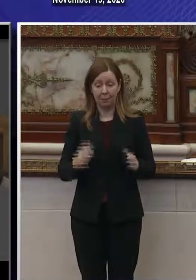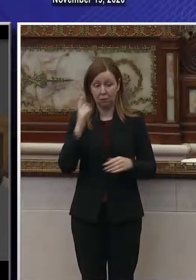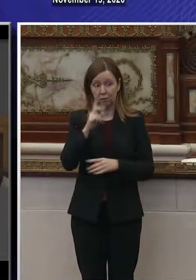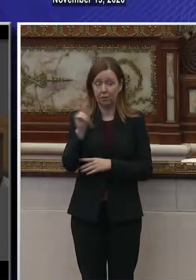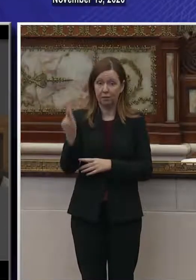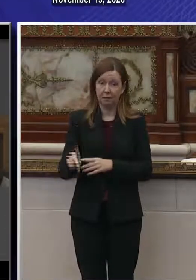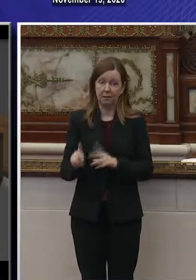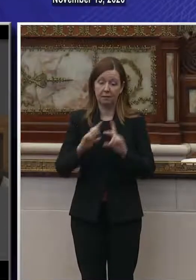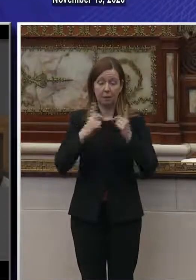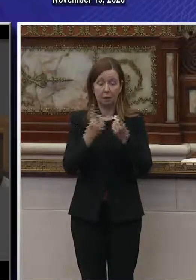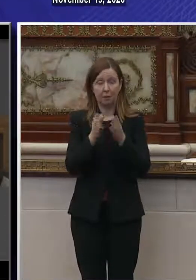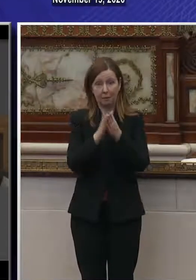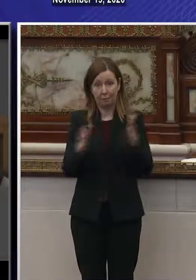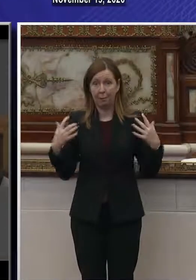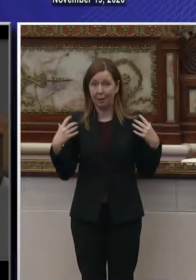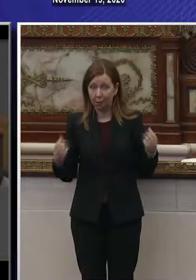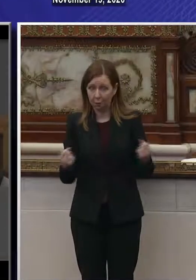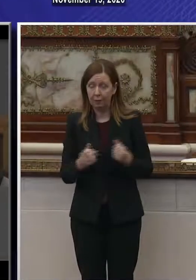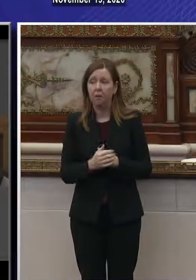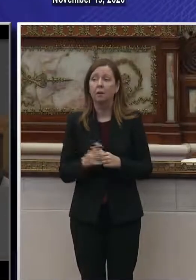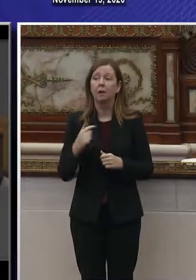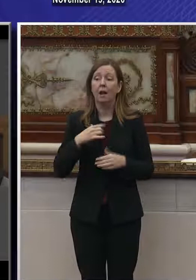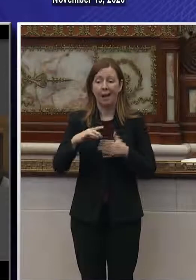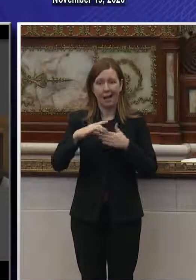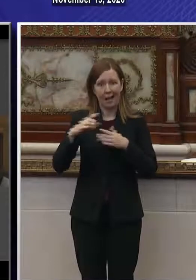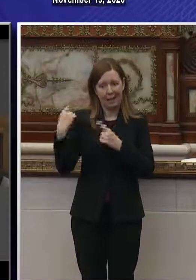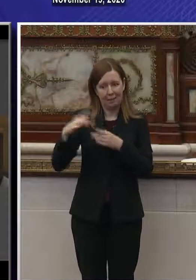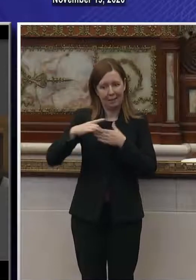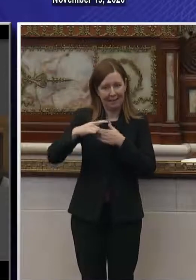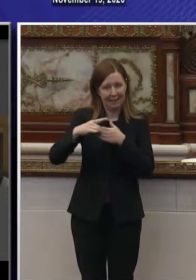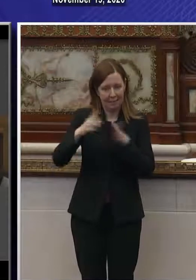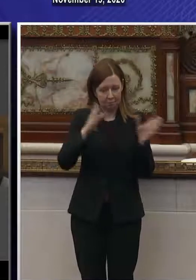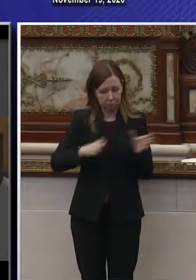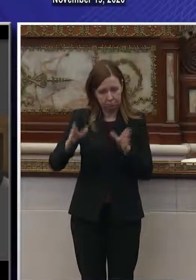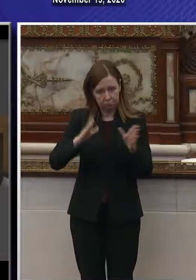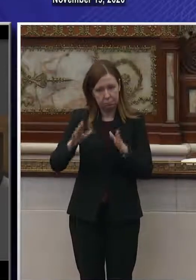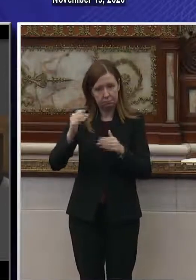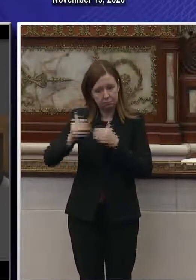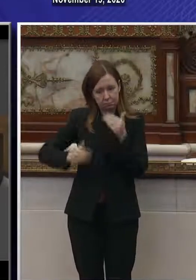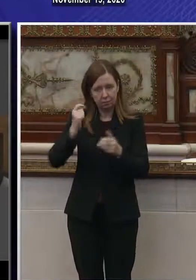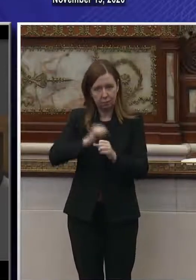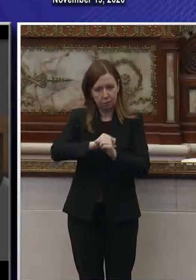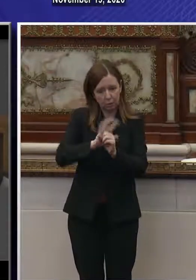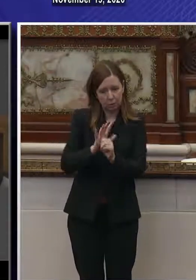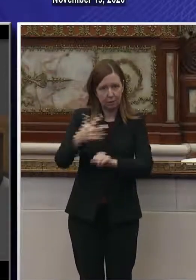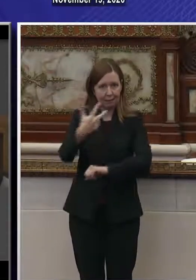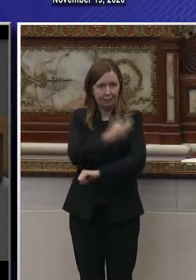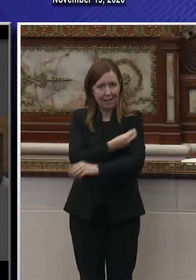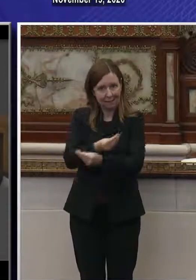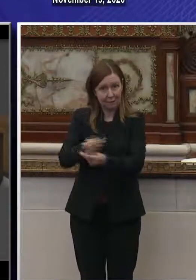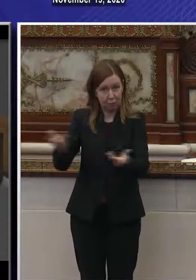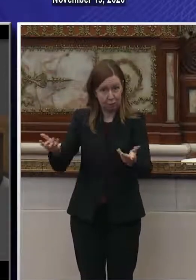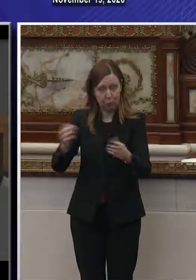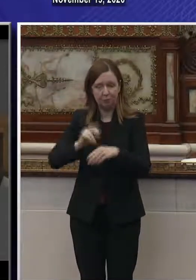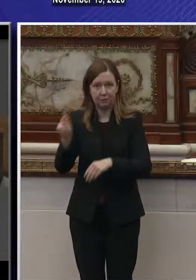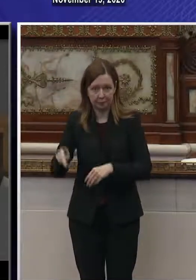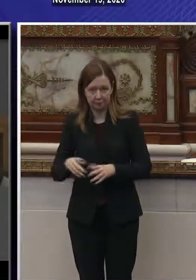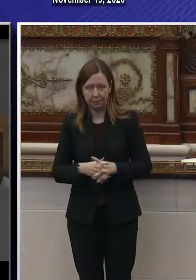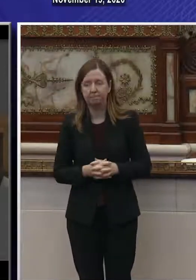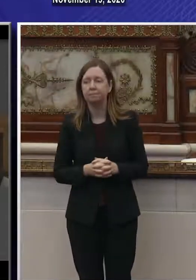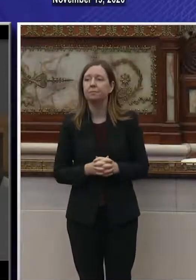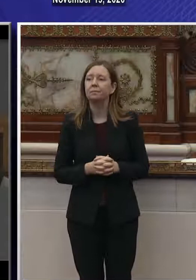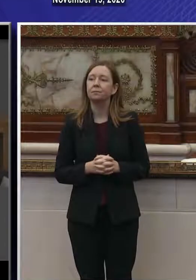Philadelphia Department of Public Health, and I have been leading the planning process for COVID-19 vaccine distribution in